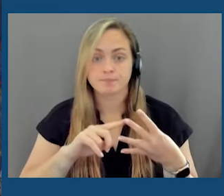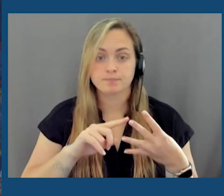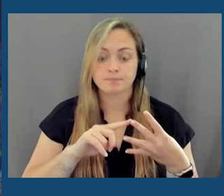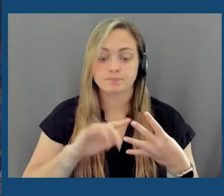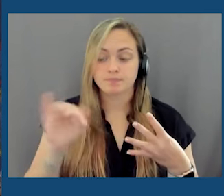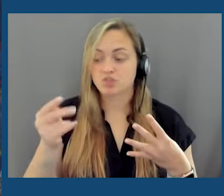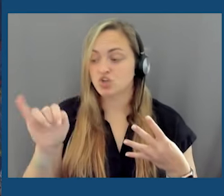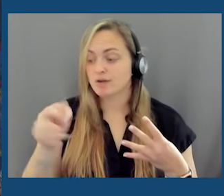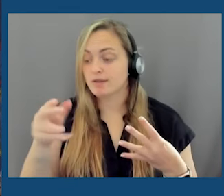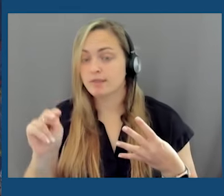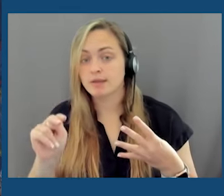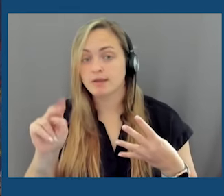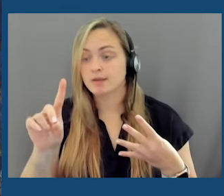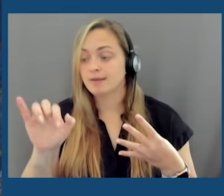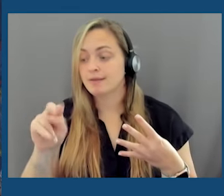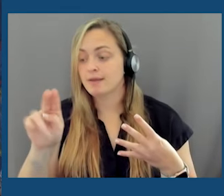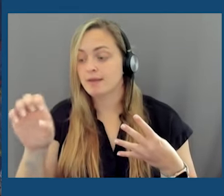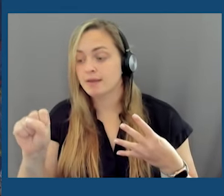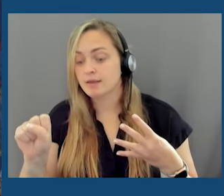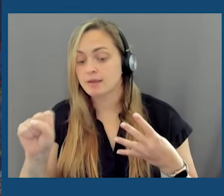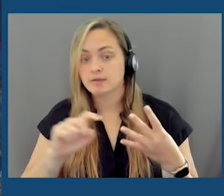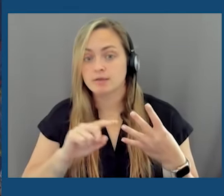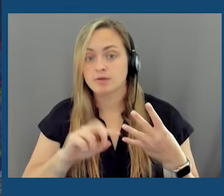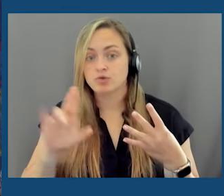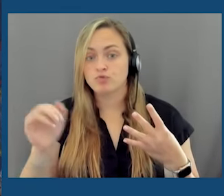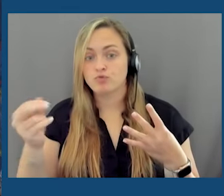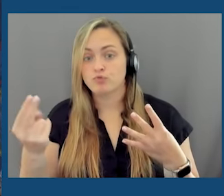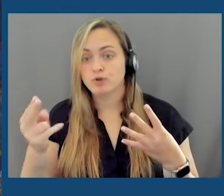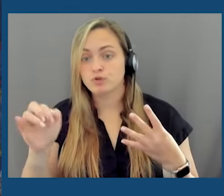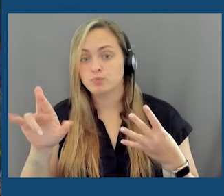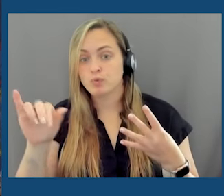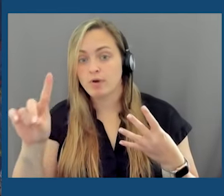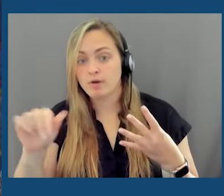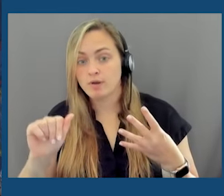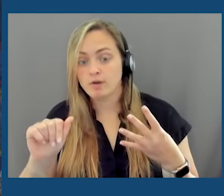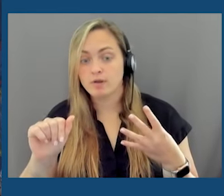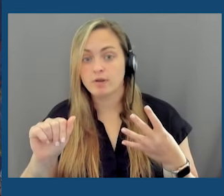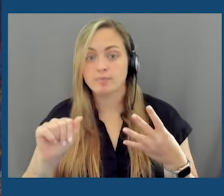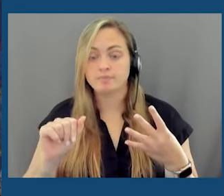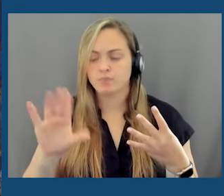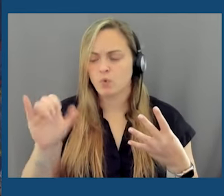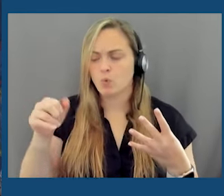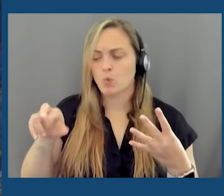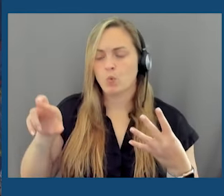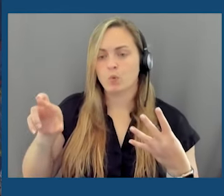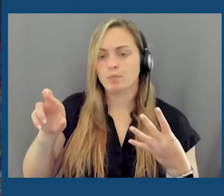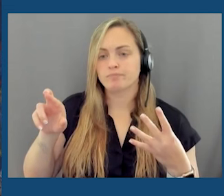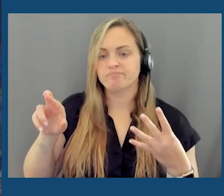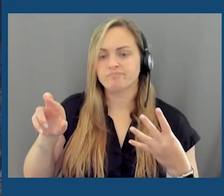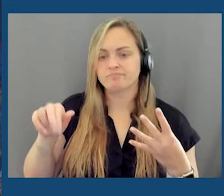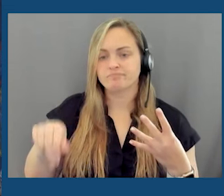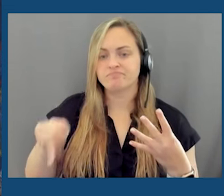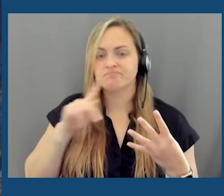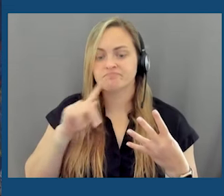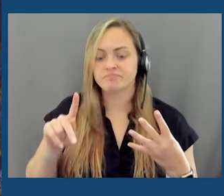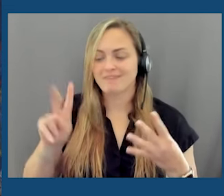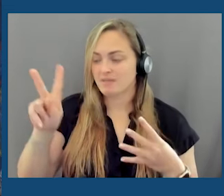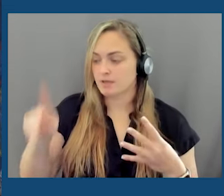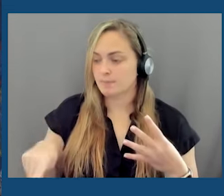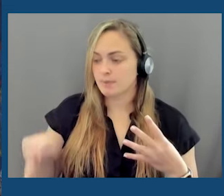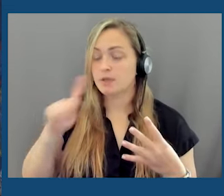Jonathan Dandies, Rich Prada, Corporate Vice President of Government Relations and